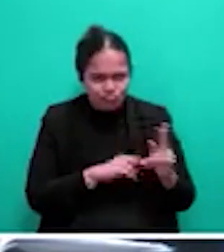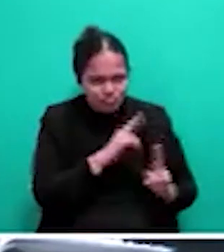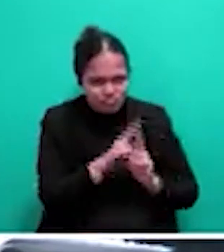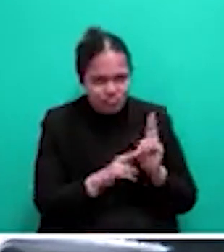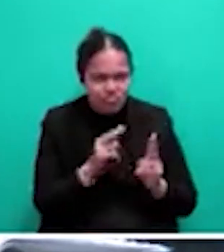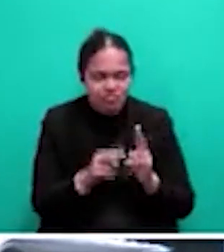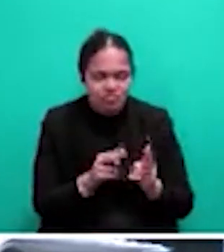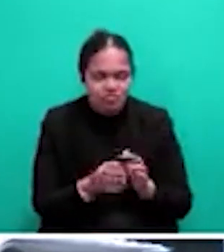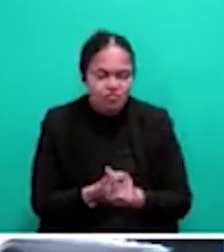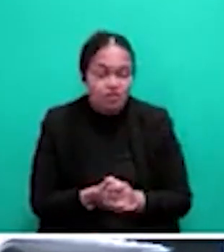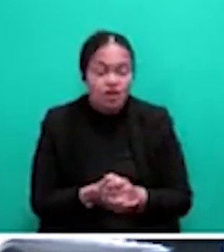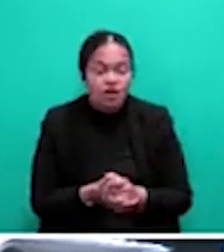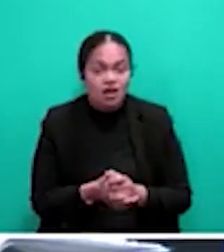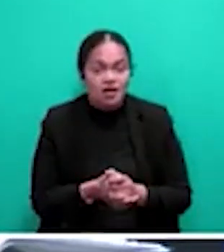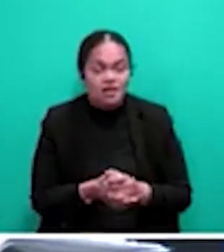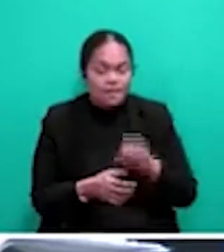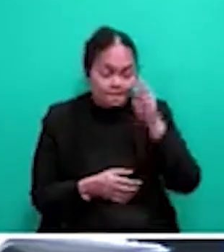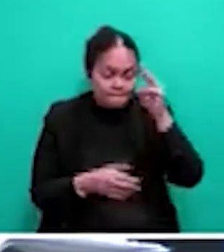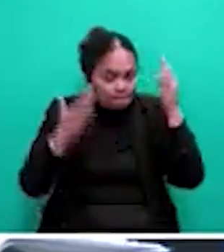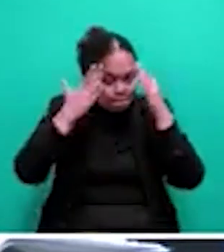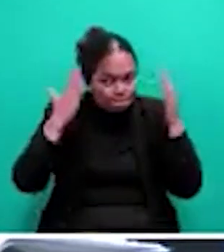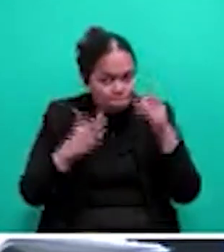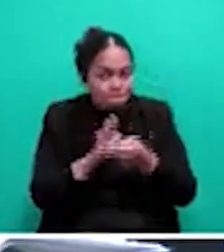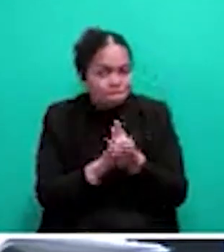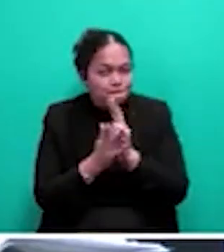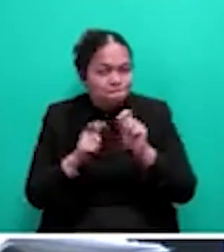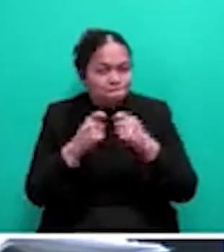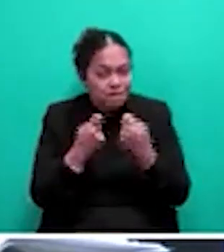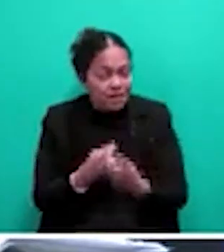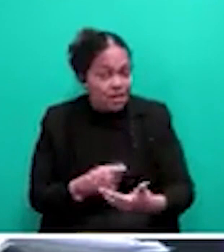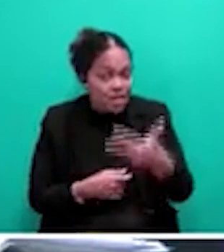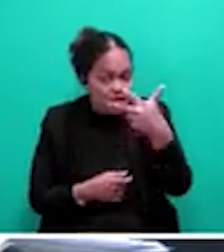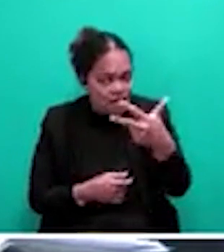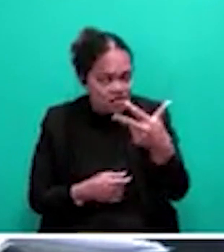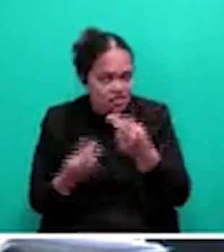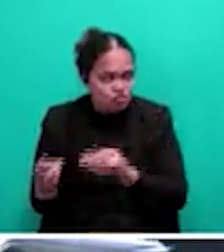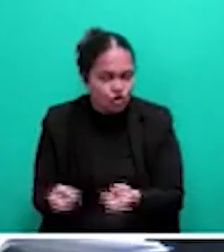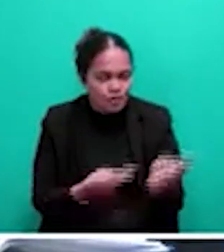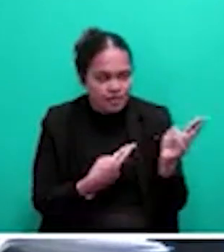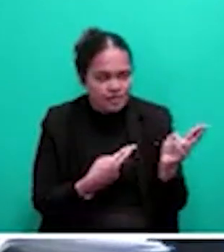Mr. Speaker, the review team came up with 8 recommendations.